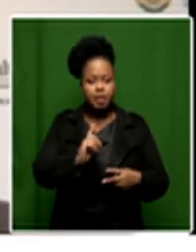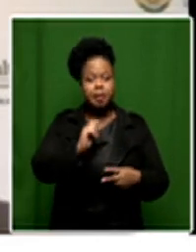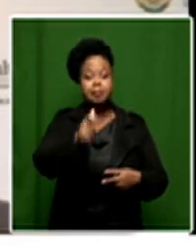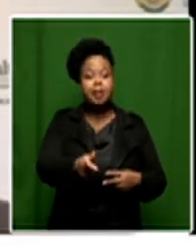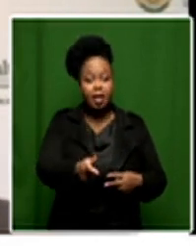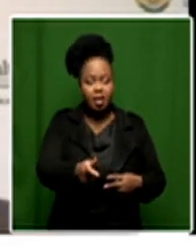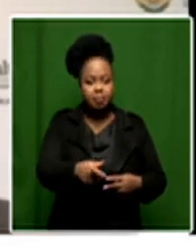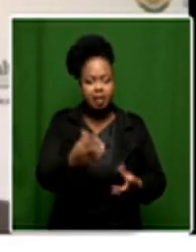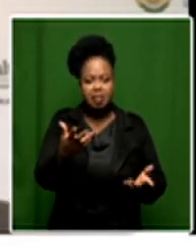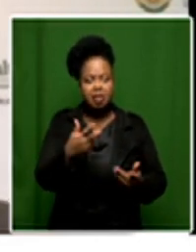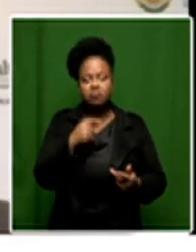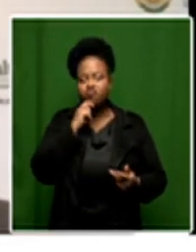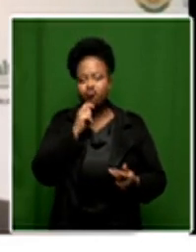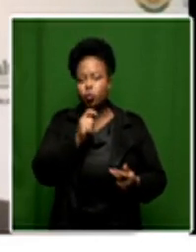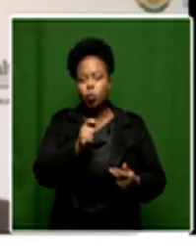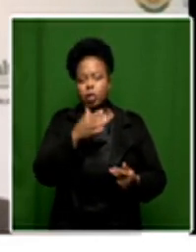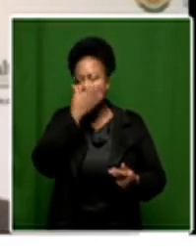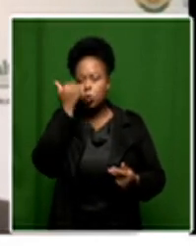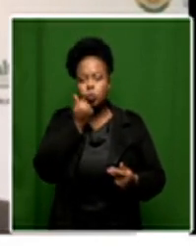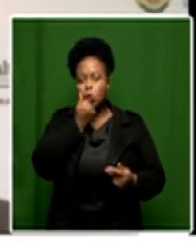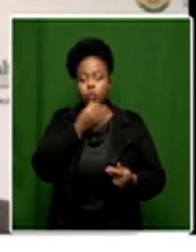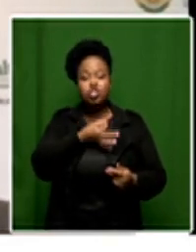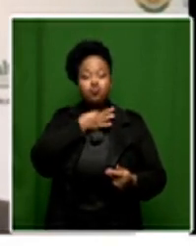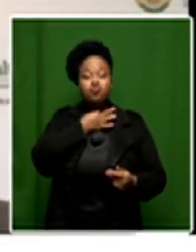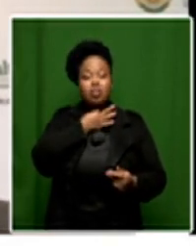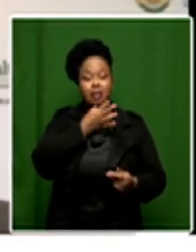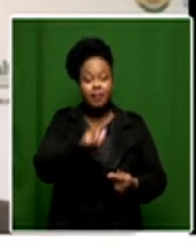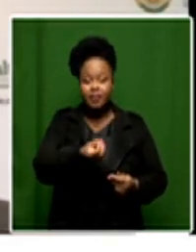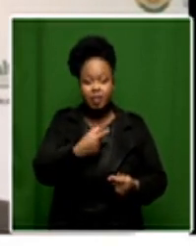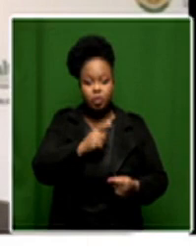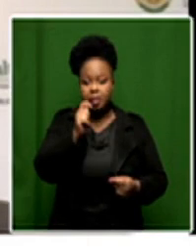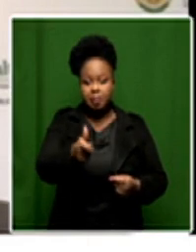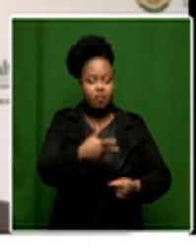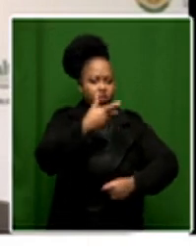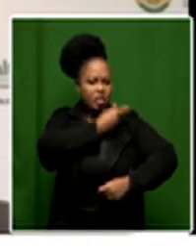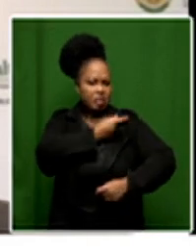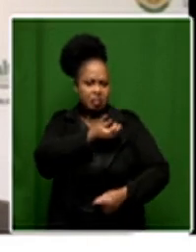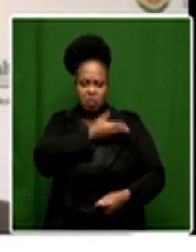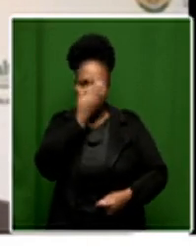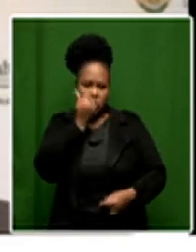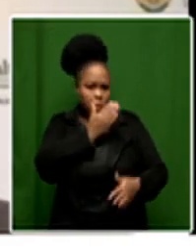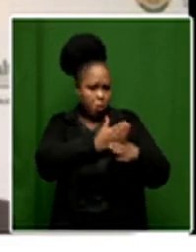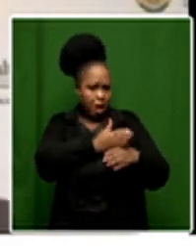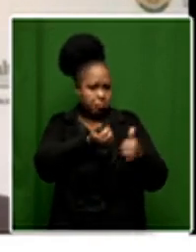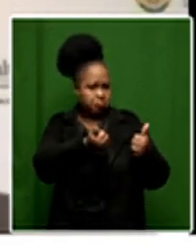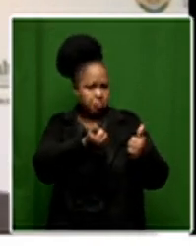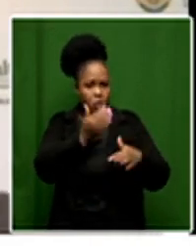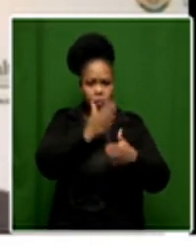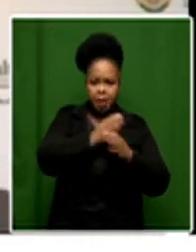on a kind of blind trust, on a risk hedging, where they would put money for a vaccine they didn't know whether it was going to work or not.